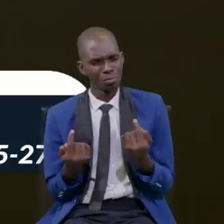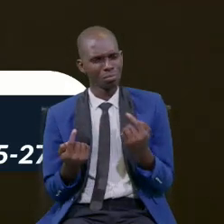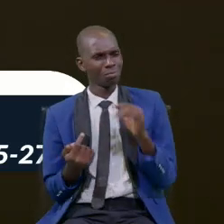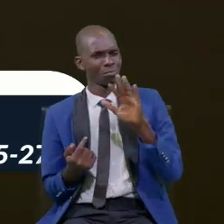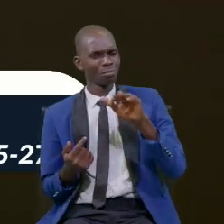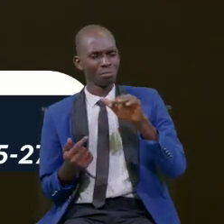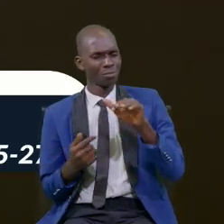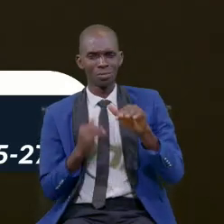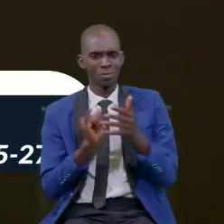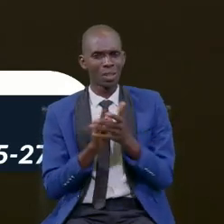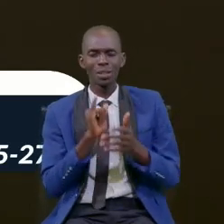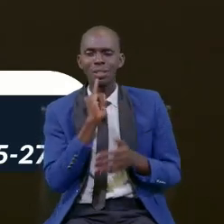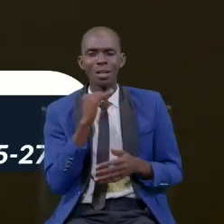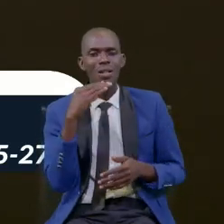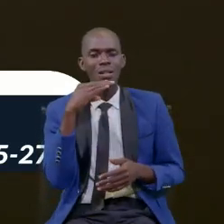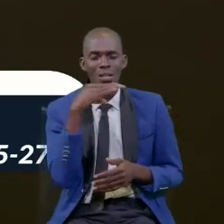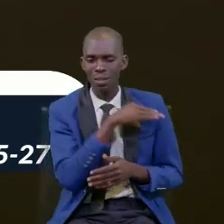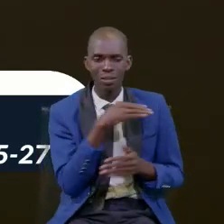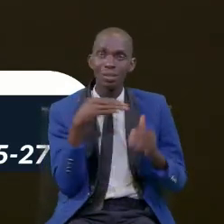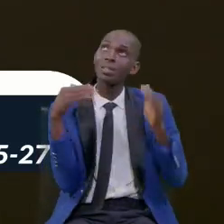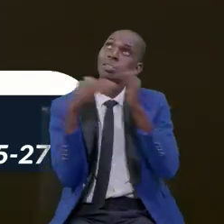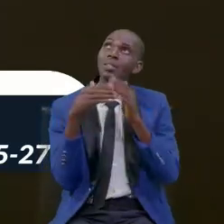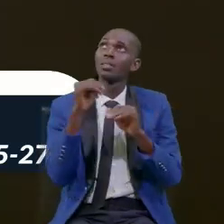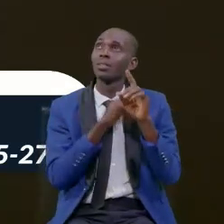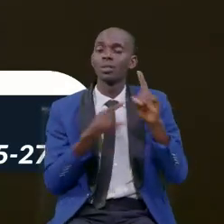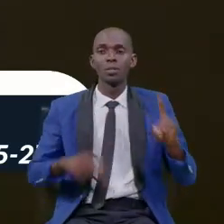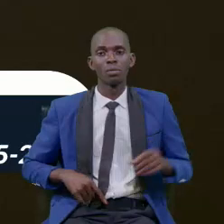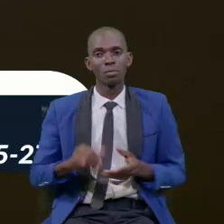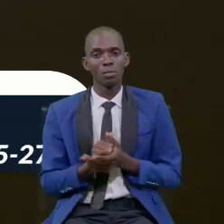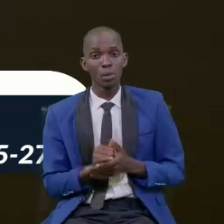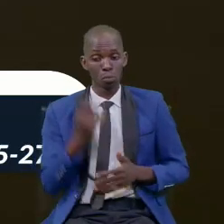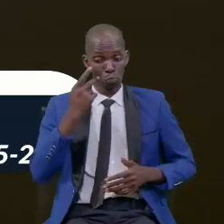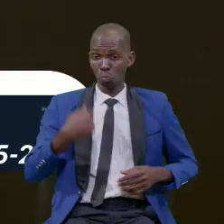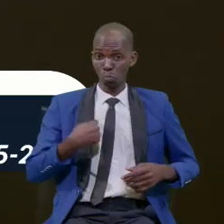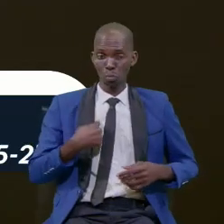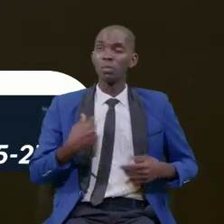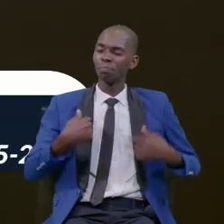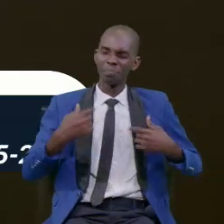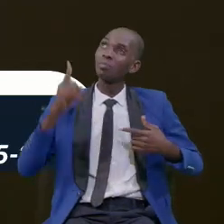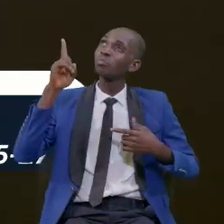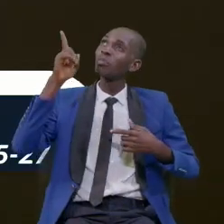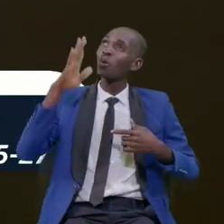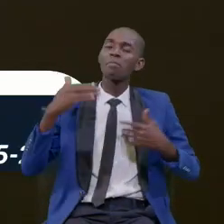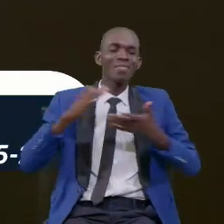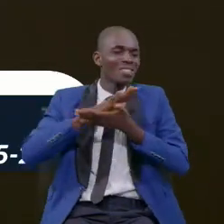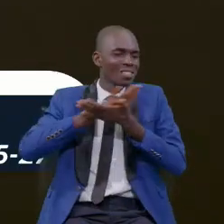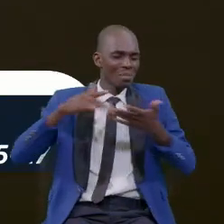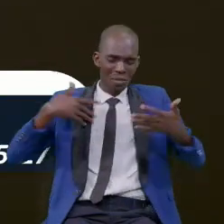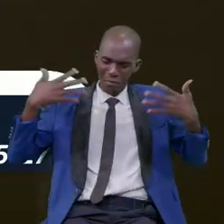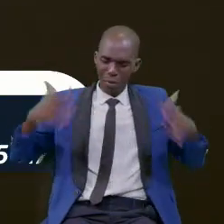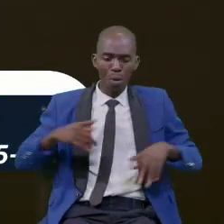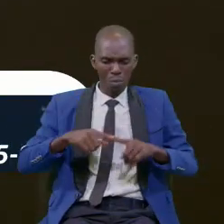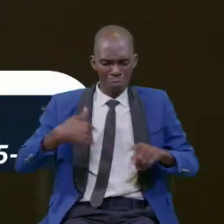me from, that's lying against the Lord. The Lord has cleansed me, and I'm still filthy.